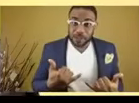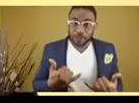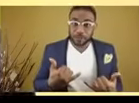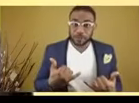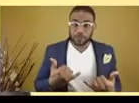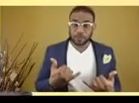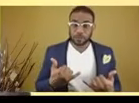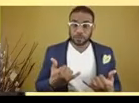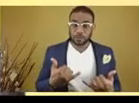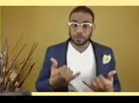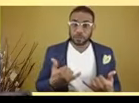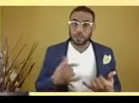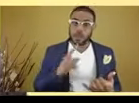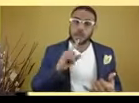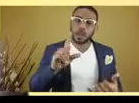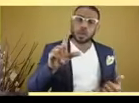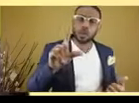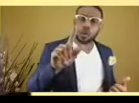is the